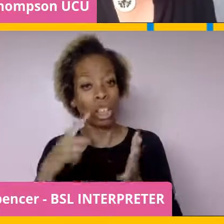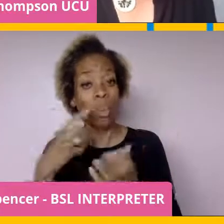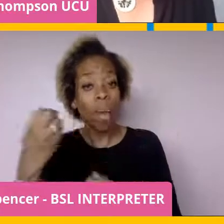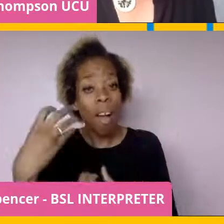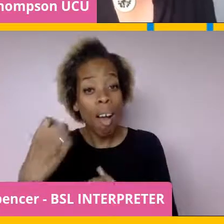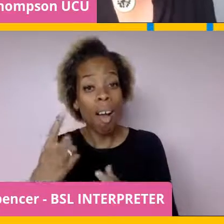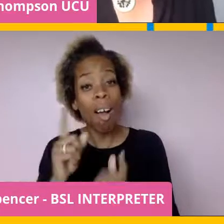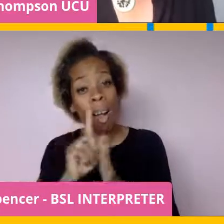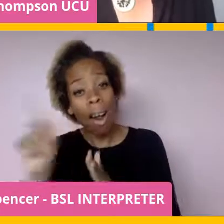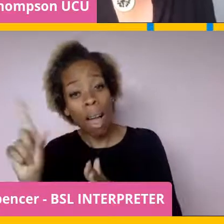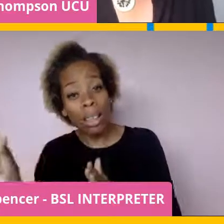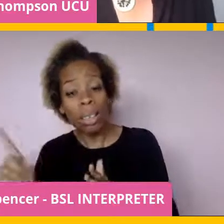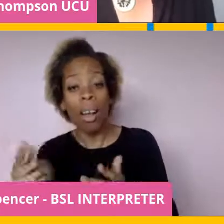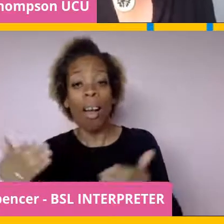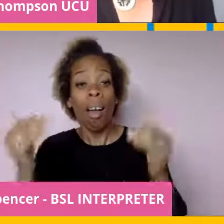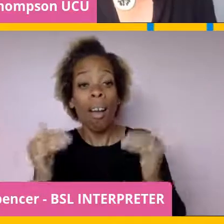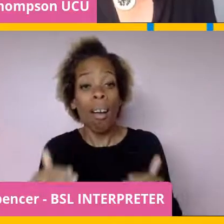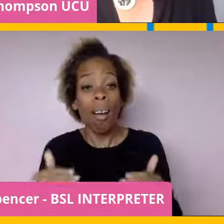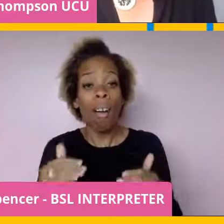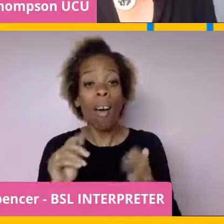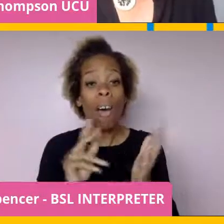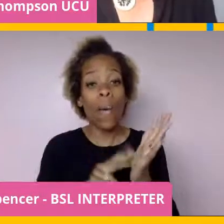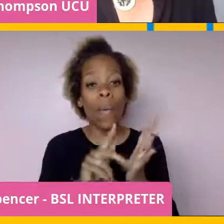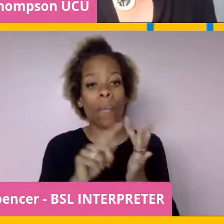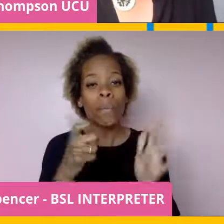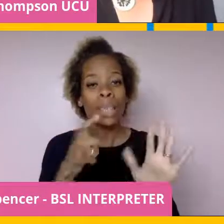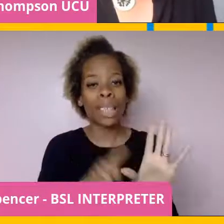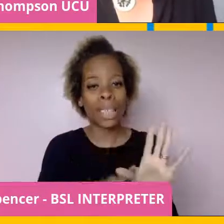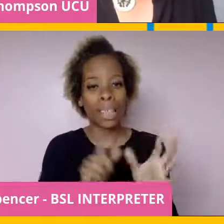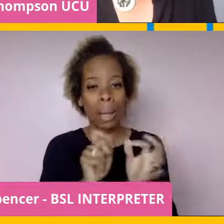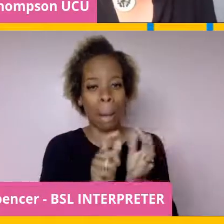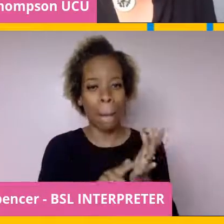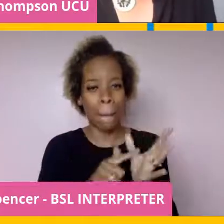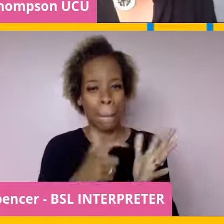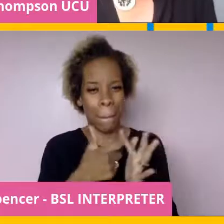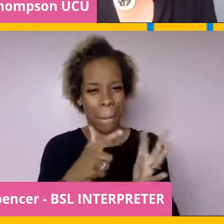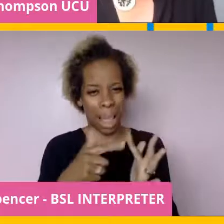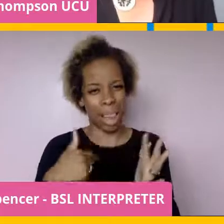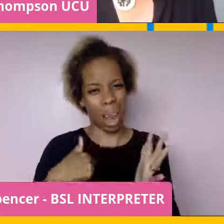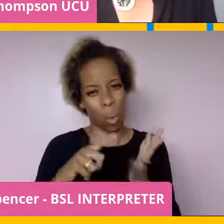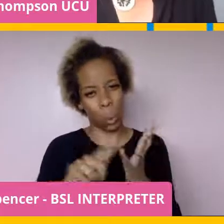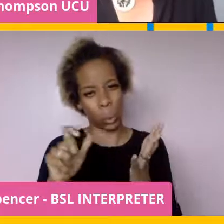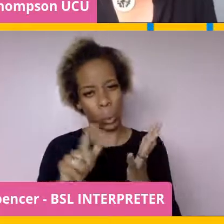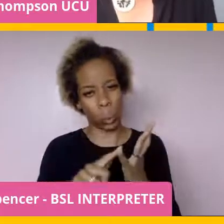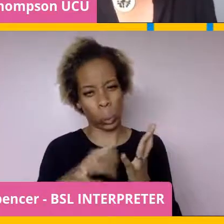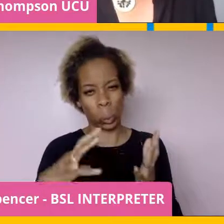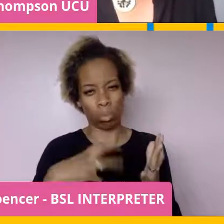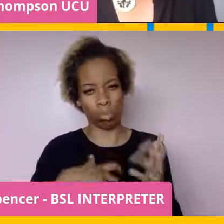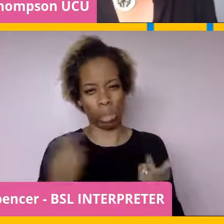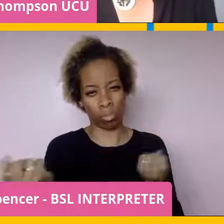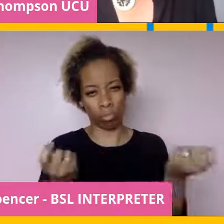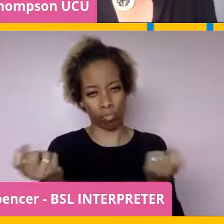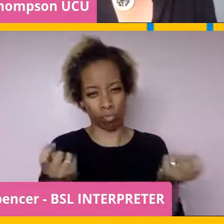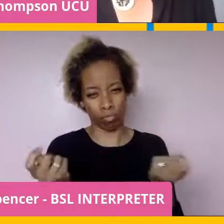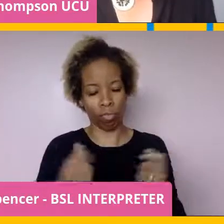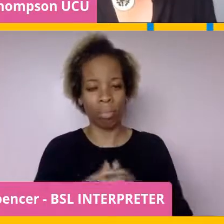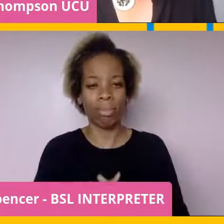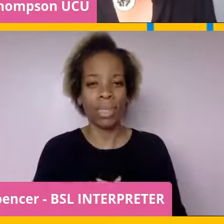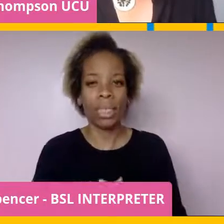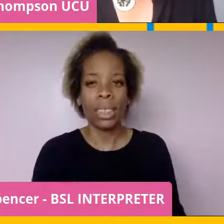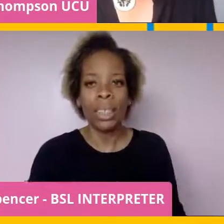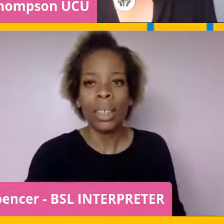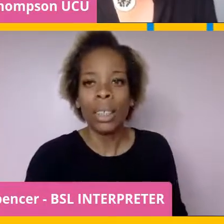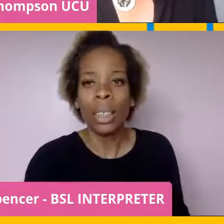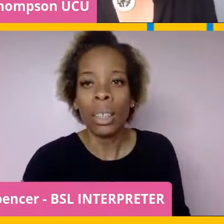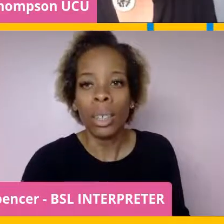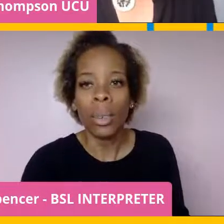Blake, our UCU President, is also helping me out here today. We'll also be joined by Rebecca